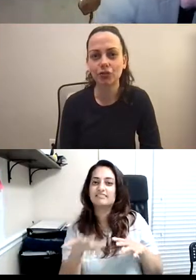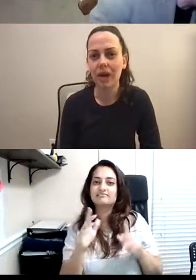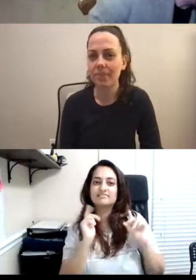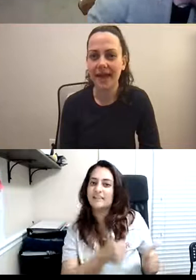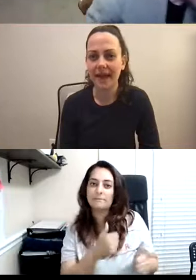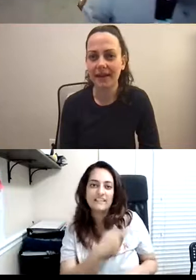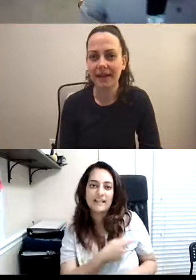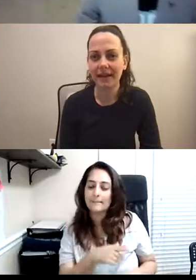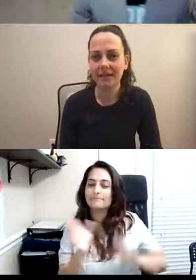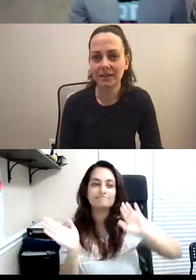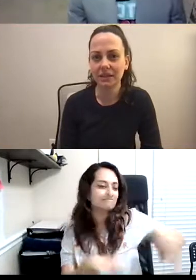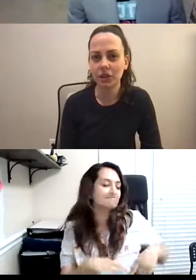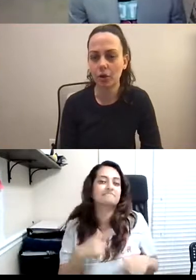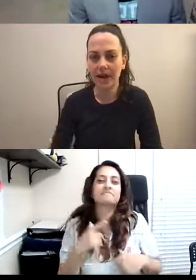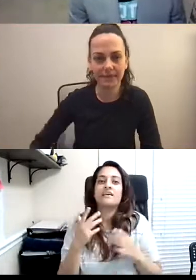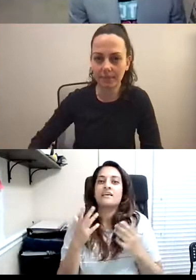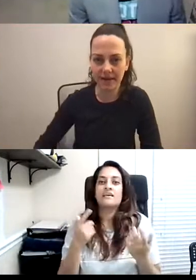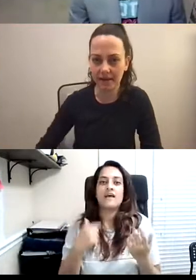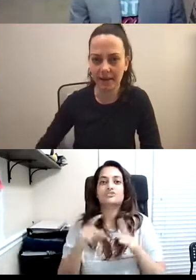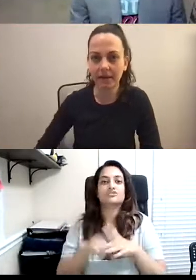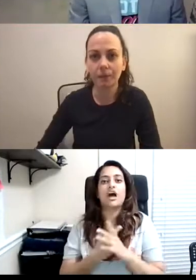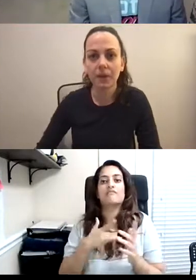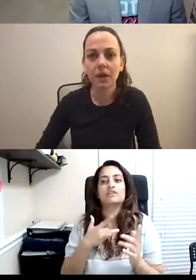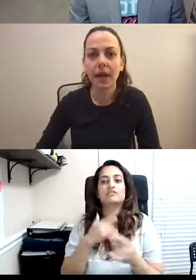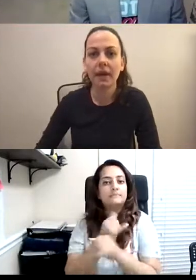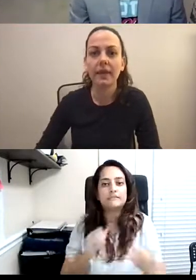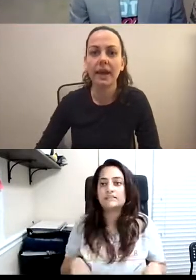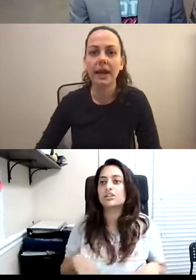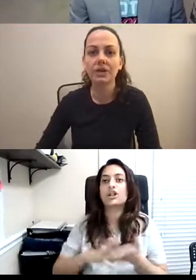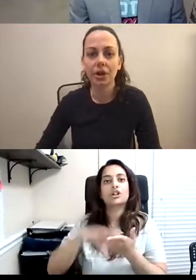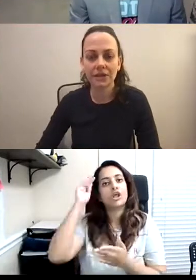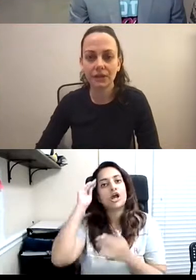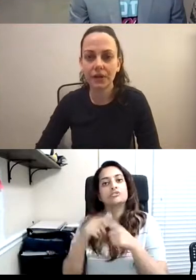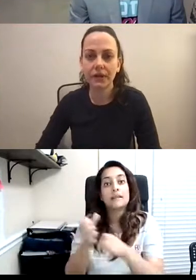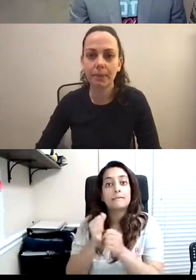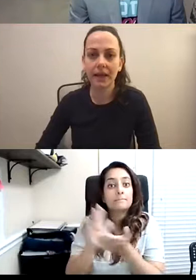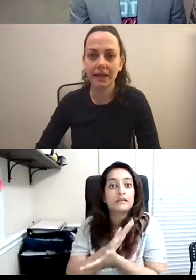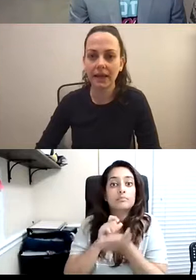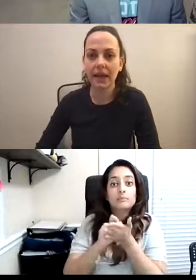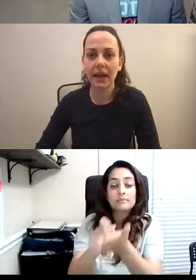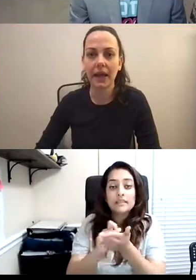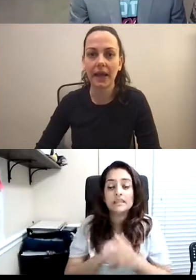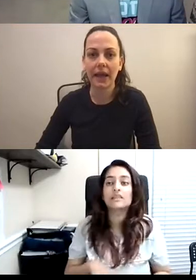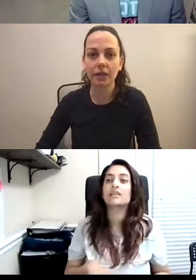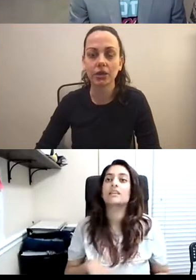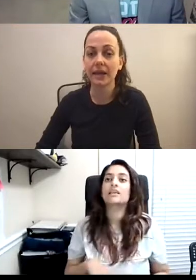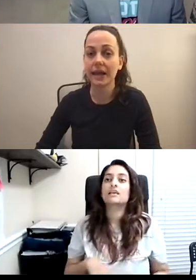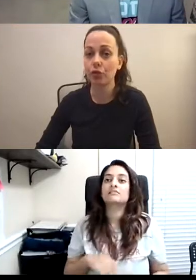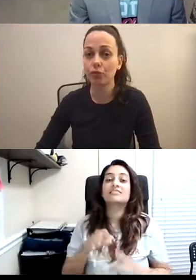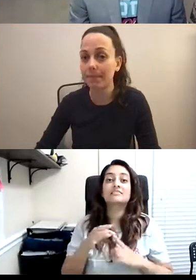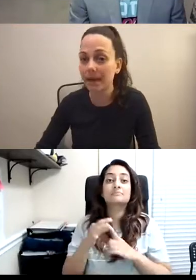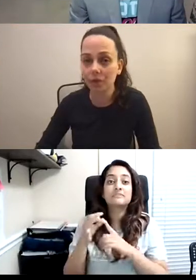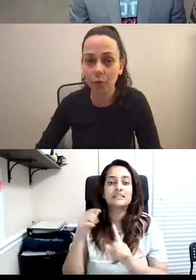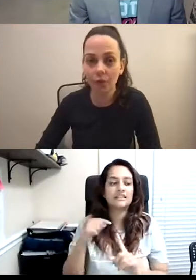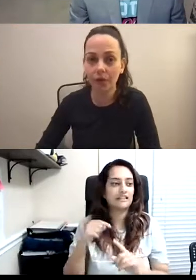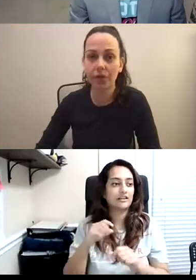to drop that. And, you know, I dumped that guy. And then I started to feel independent, and I learned that I could